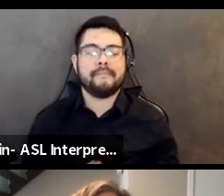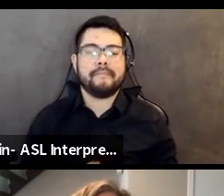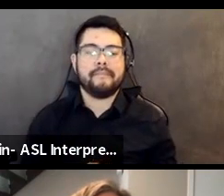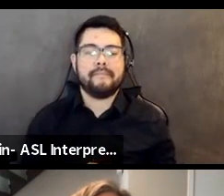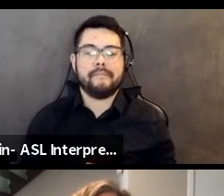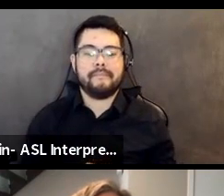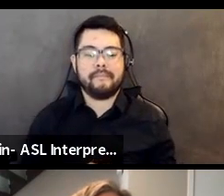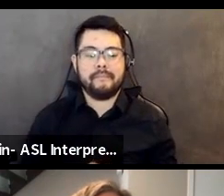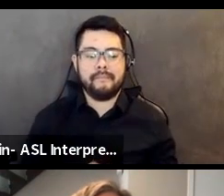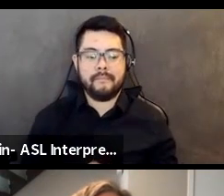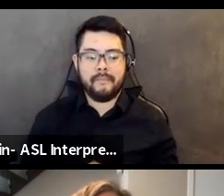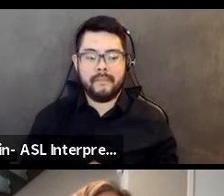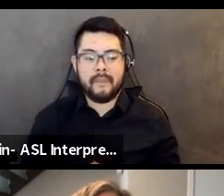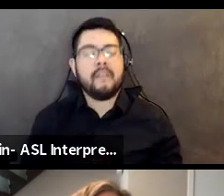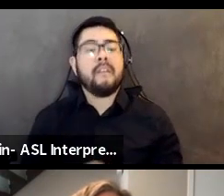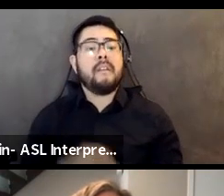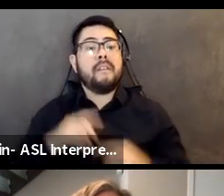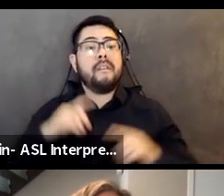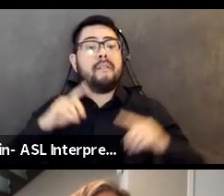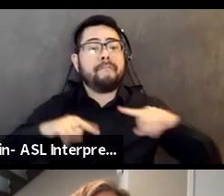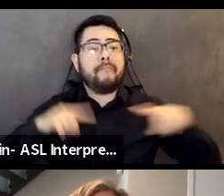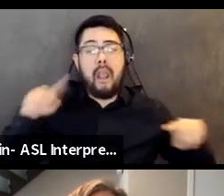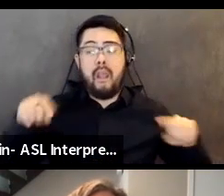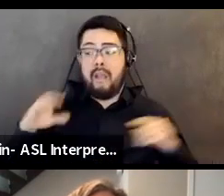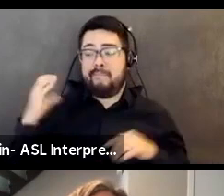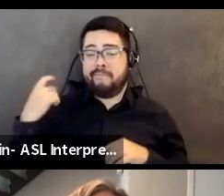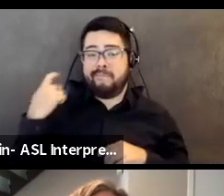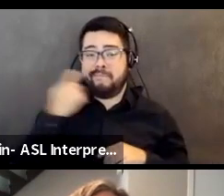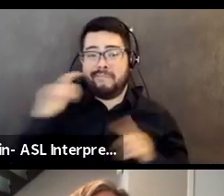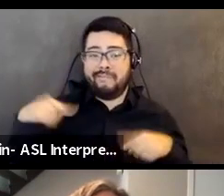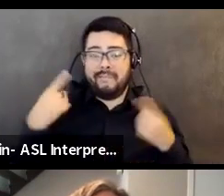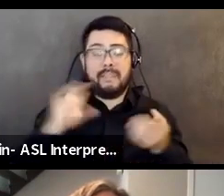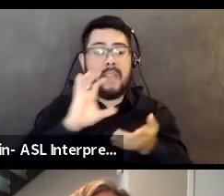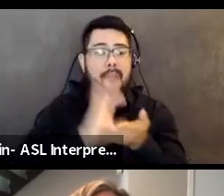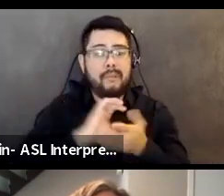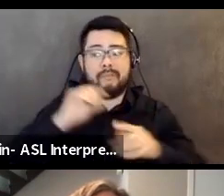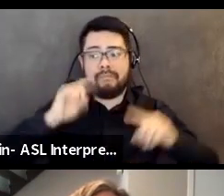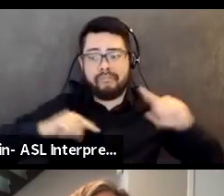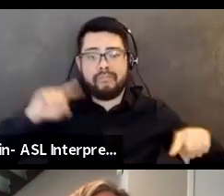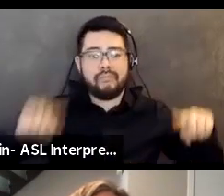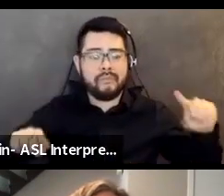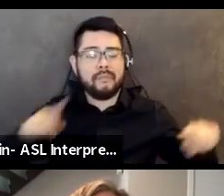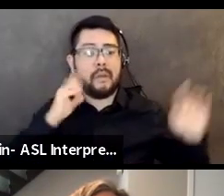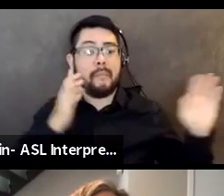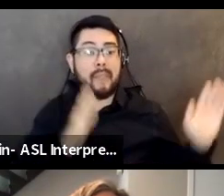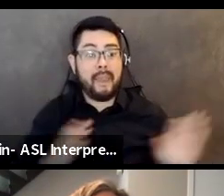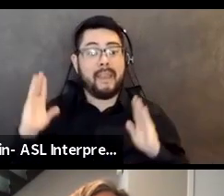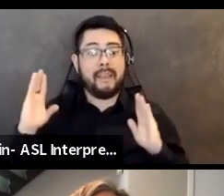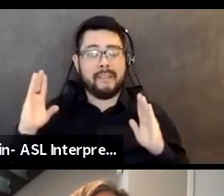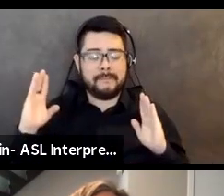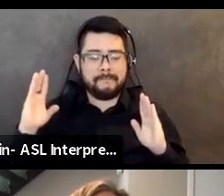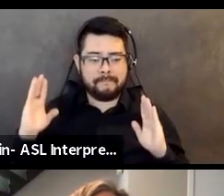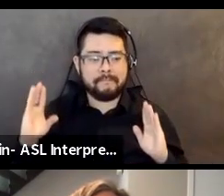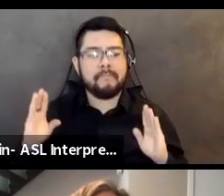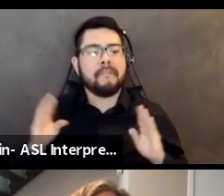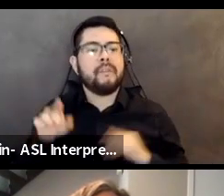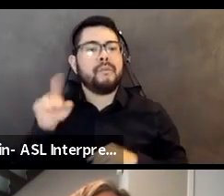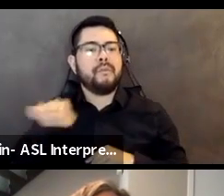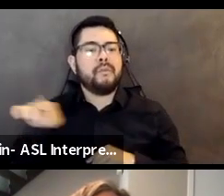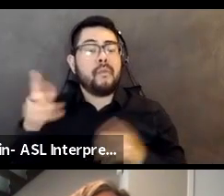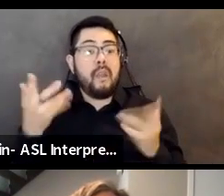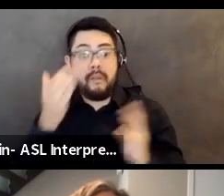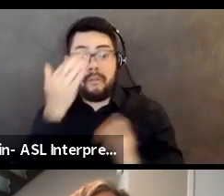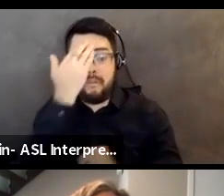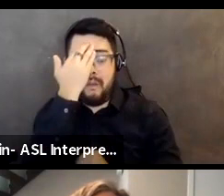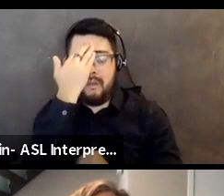uh the varying levels of previous capital um uh plans in previous years as you know